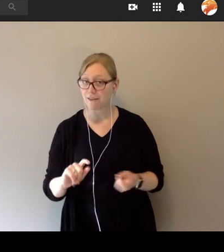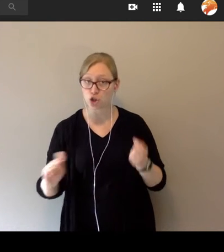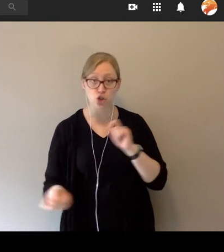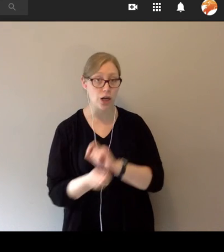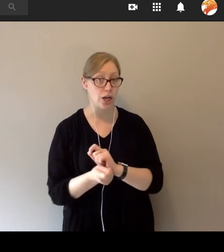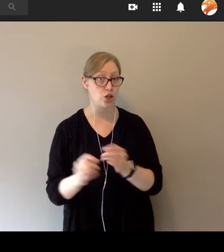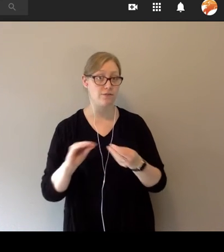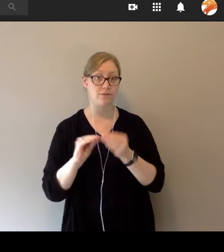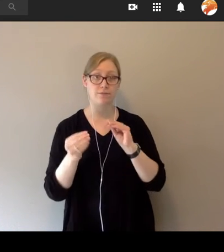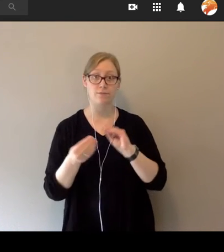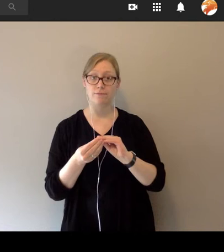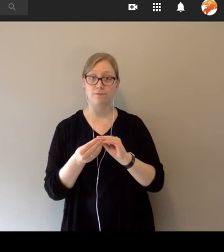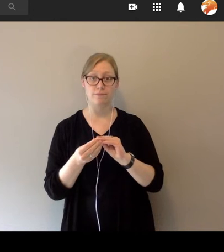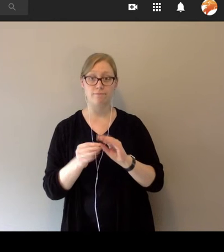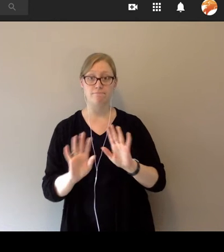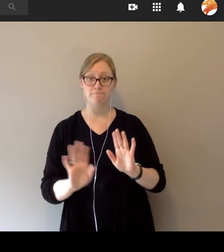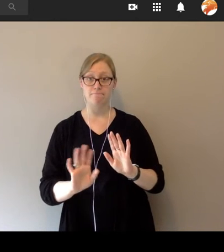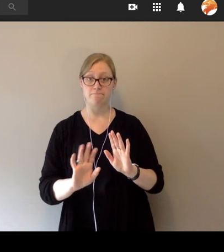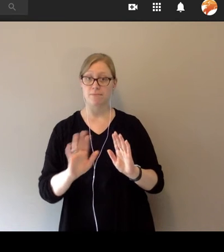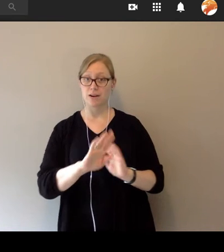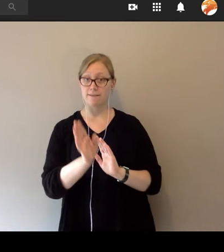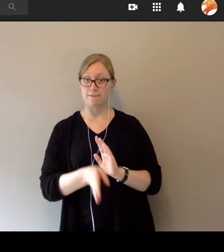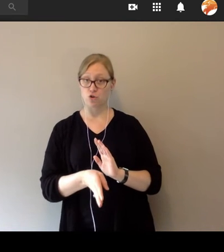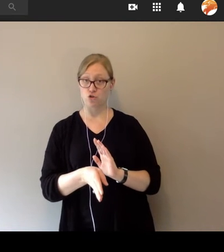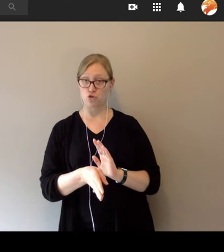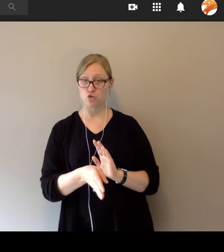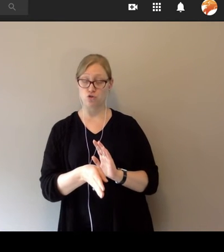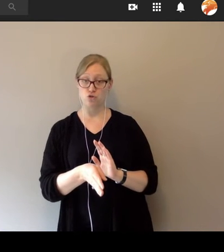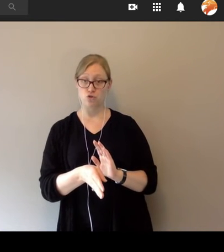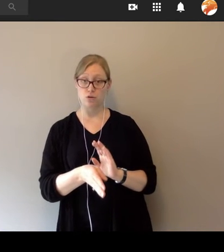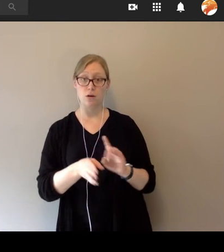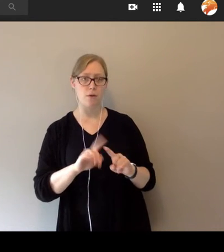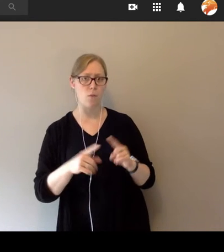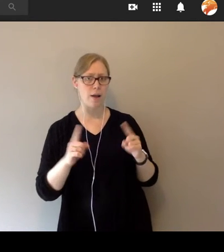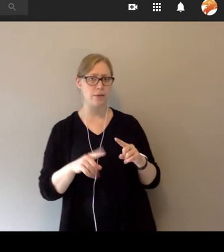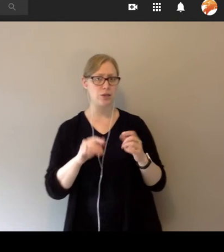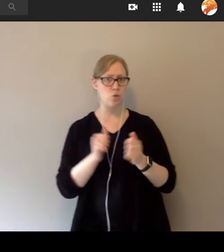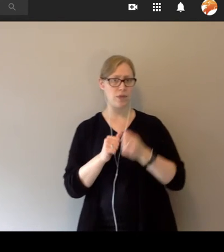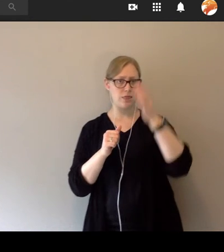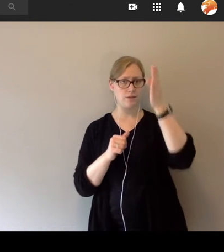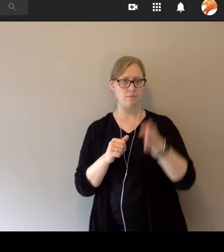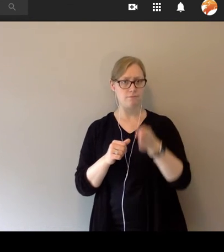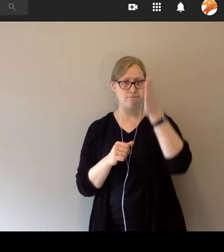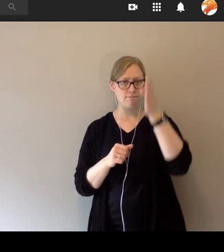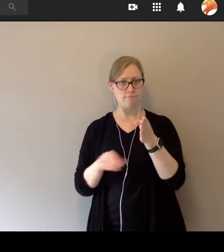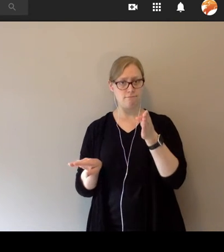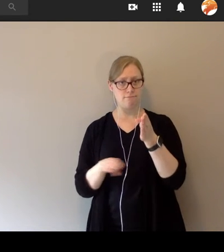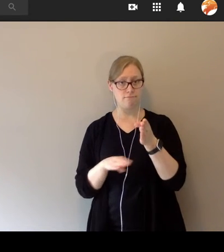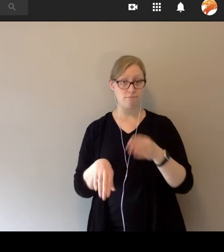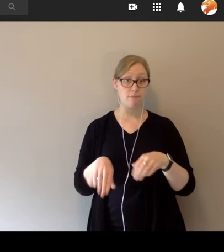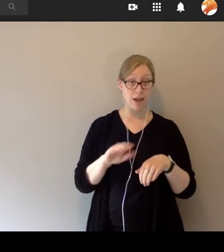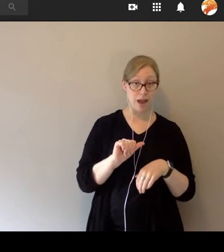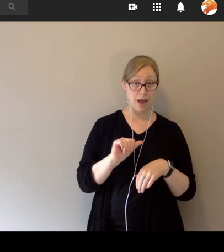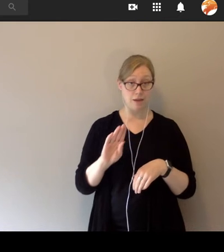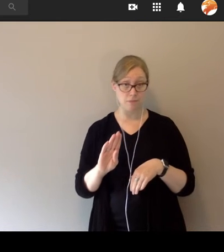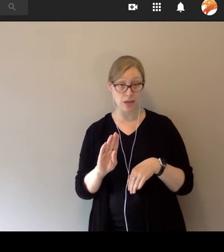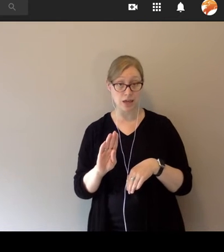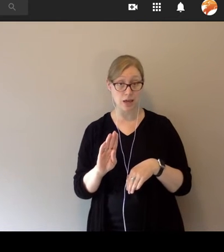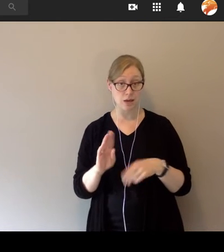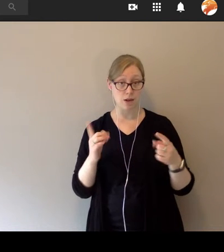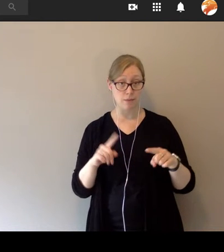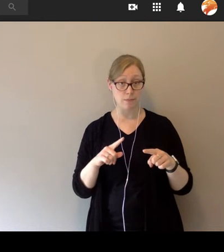be the same. But what's going to happen with the A and the B as we move, for example, if I look at, let's pick